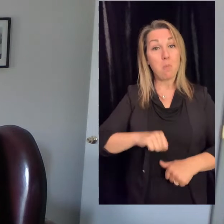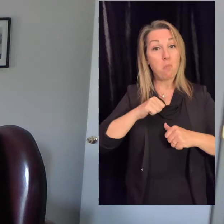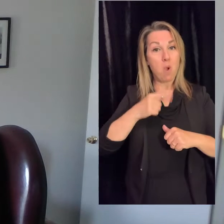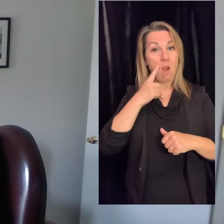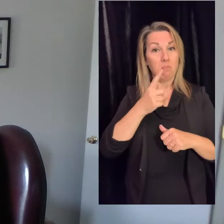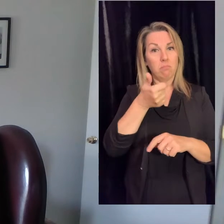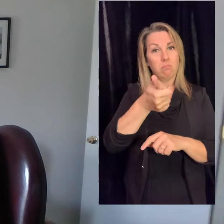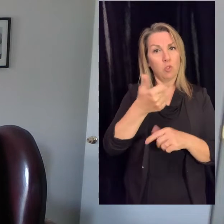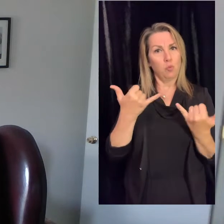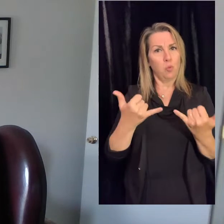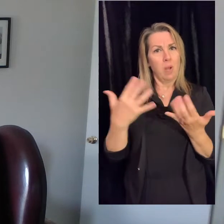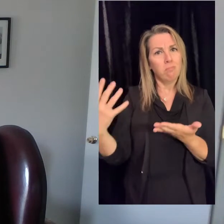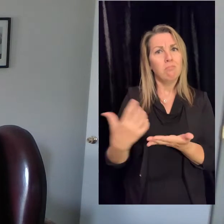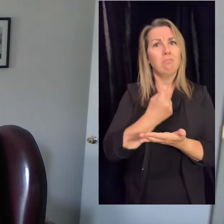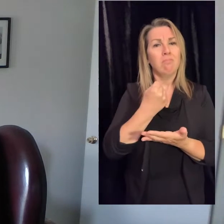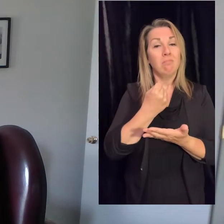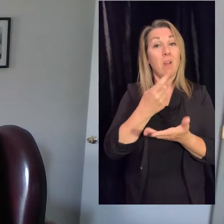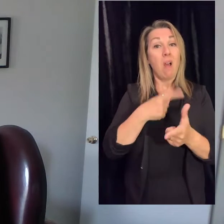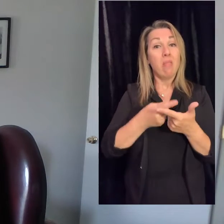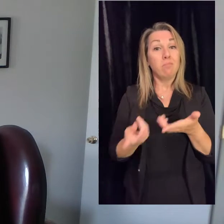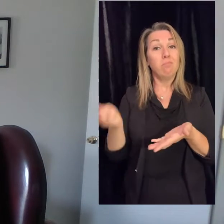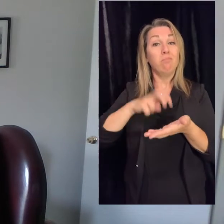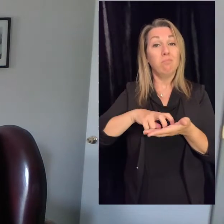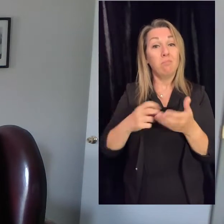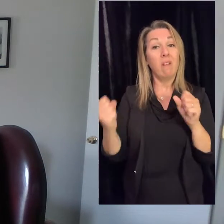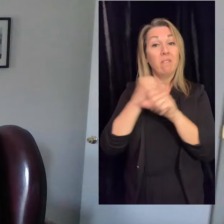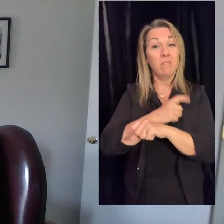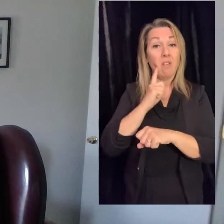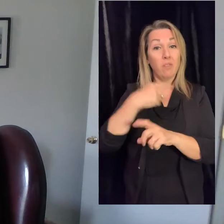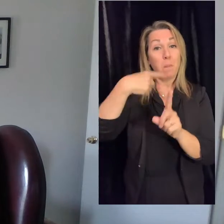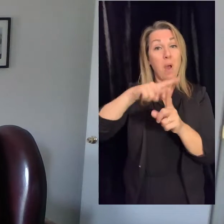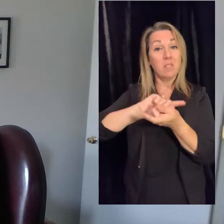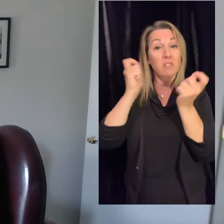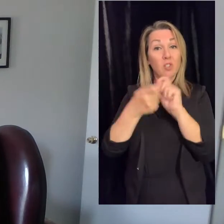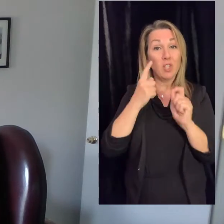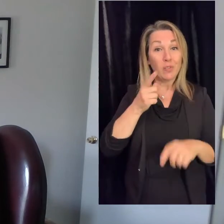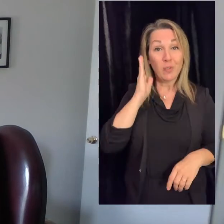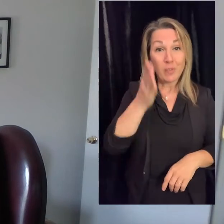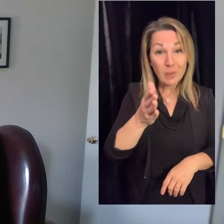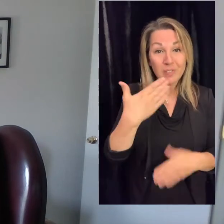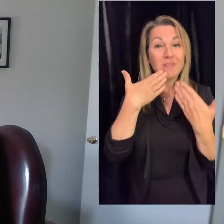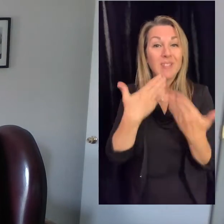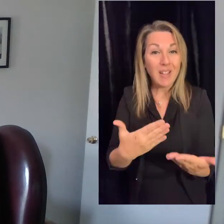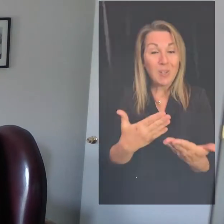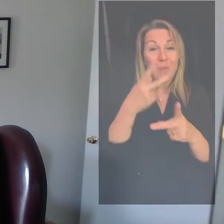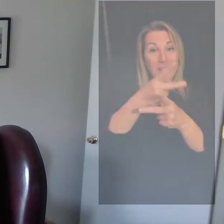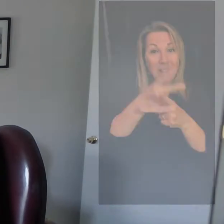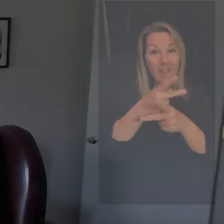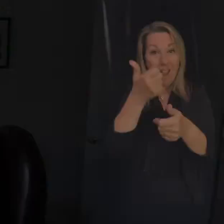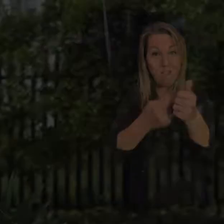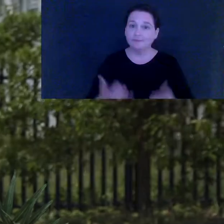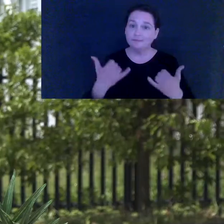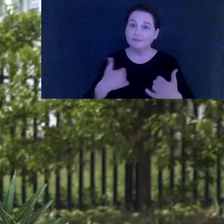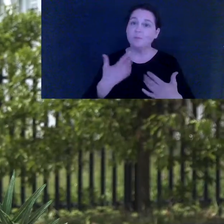today and get up and fight the battles that we need you to fight tomorrow. Thank you. Take care, and everybody should stay